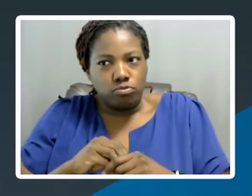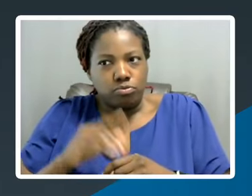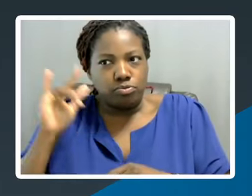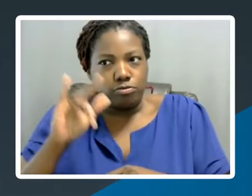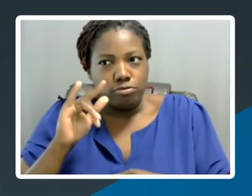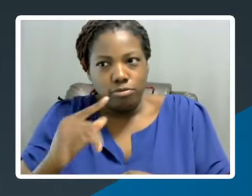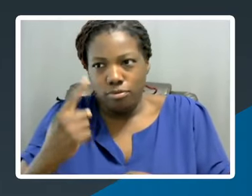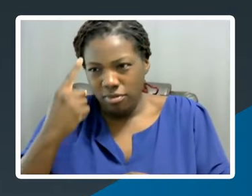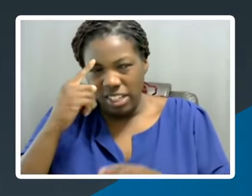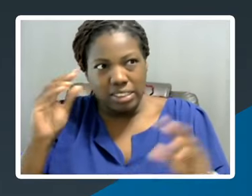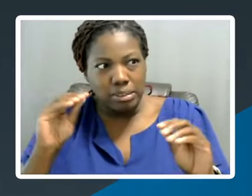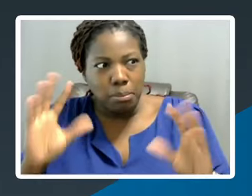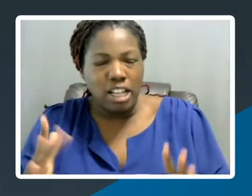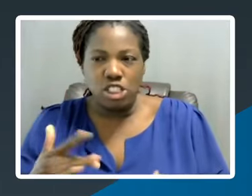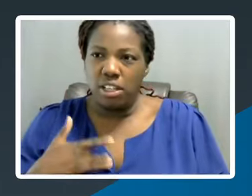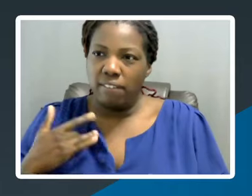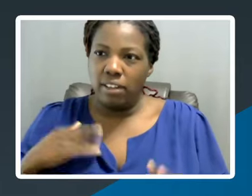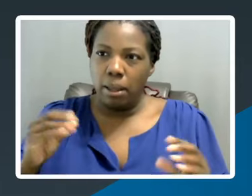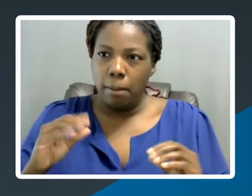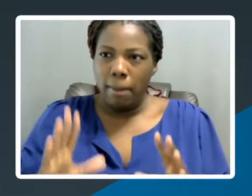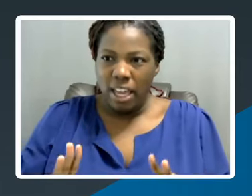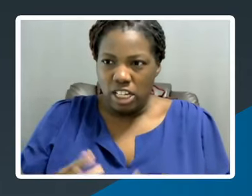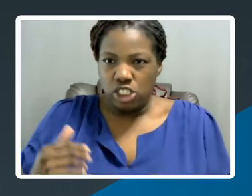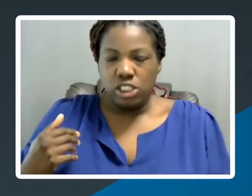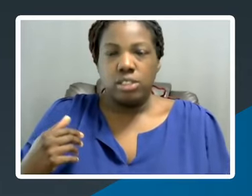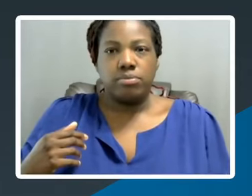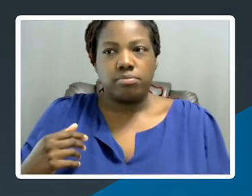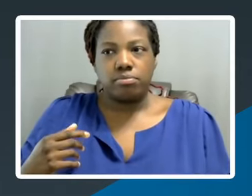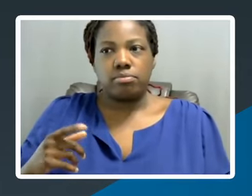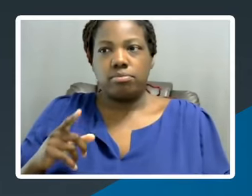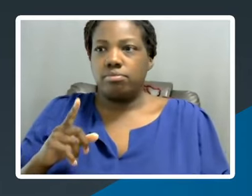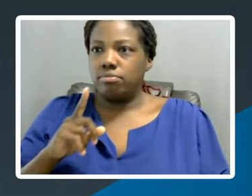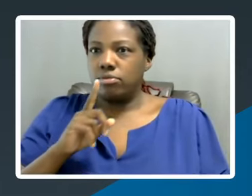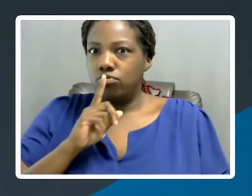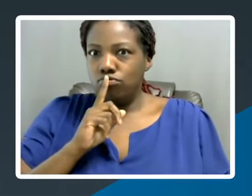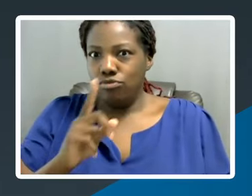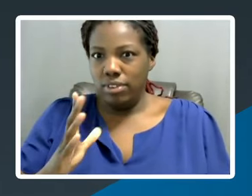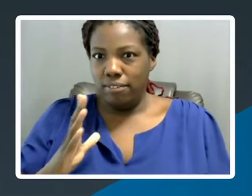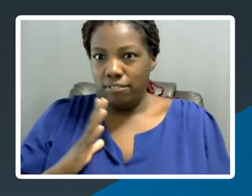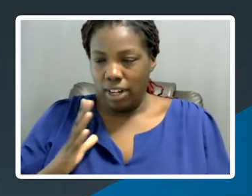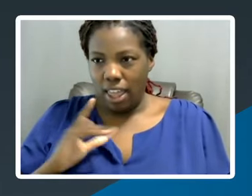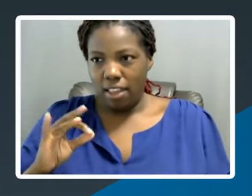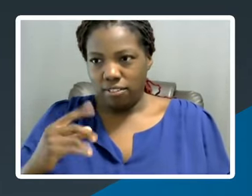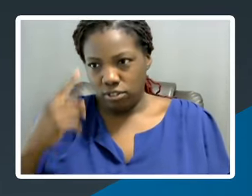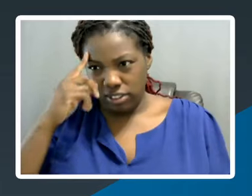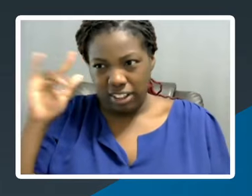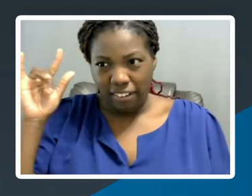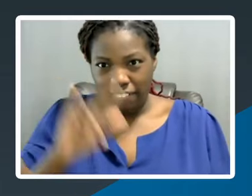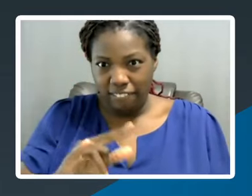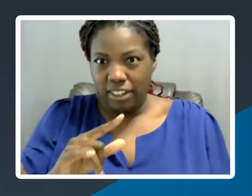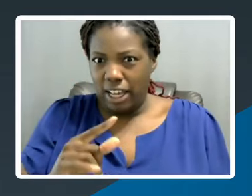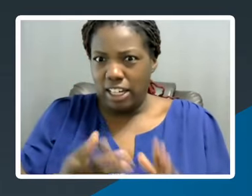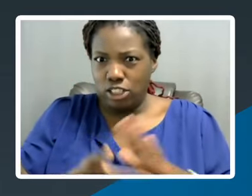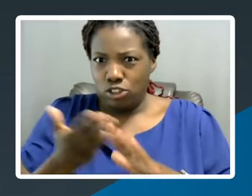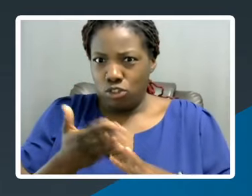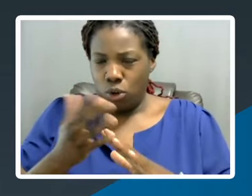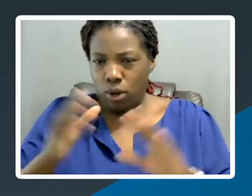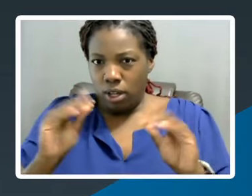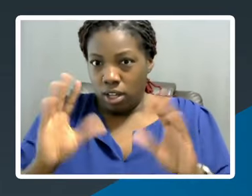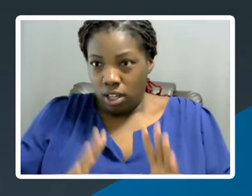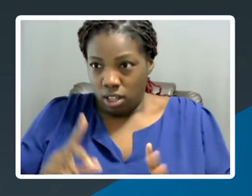by magic, right? It defies gravity, flies by magic. I'm totally fine if you think a plane flies by magic, unless you are going to be